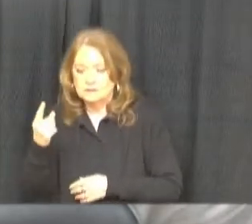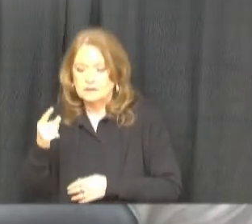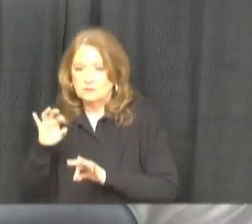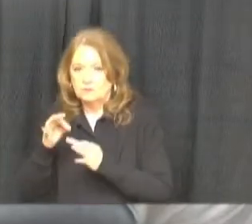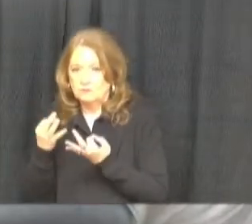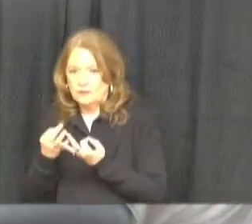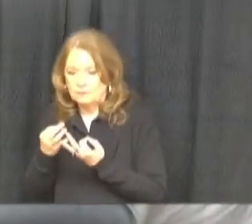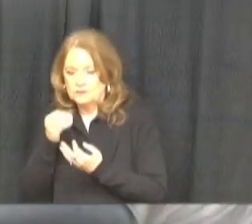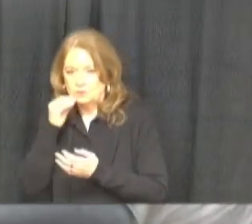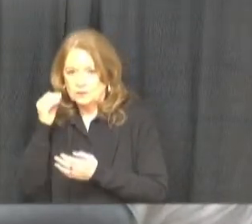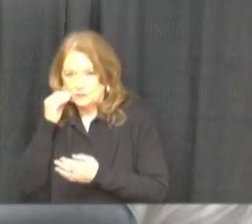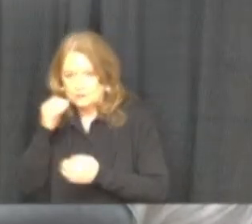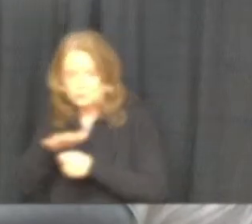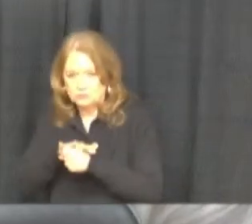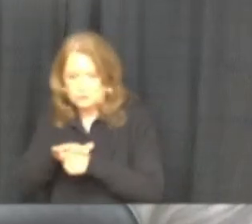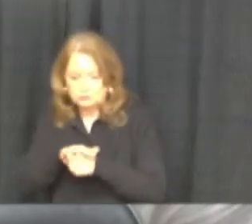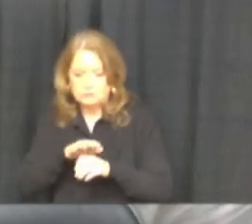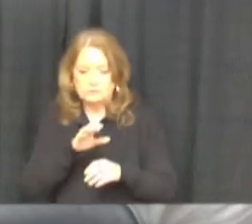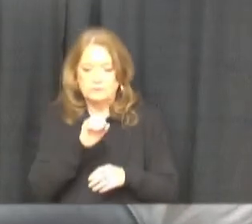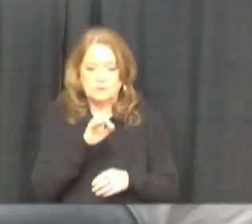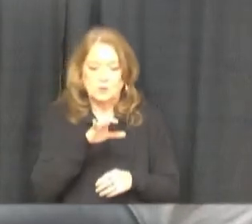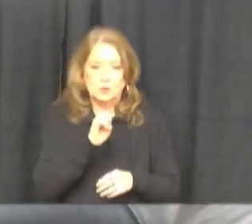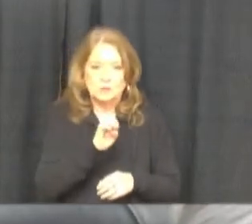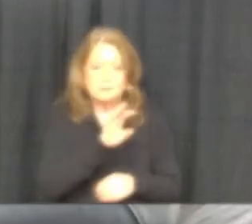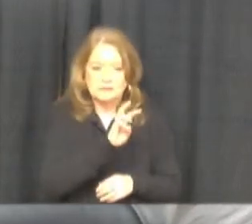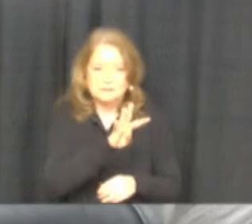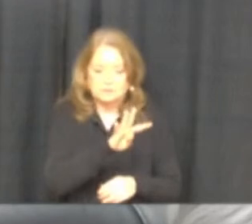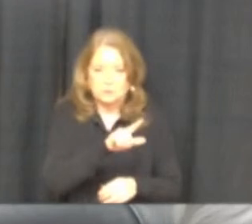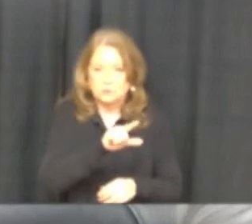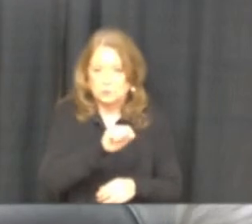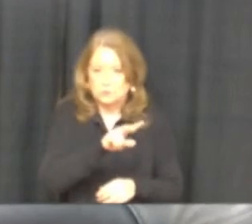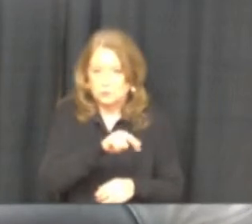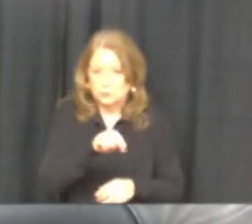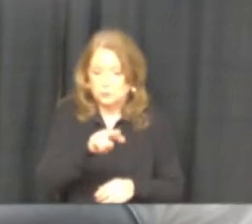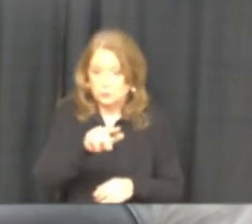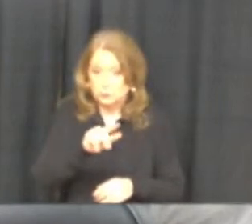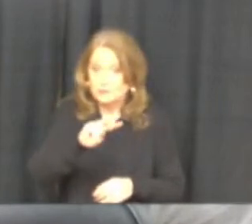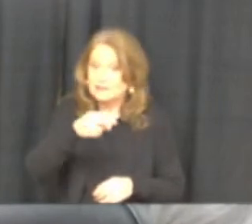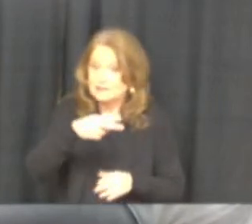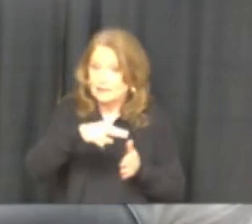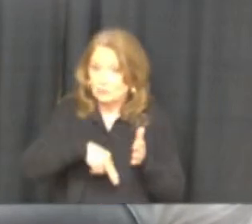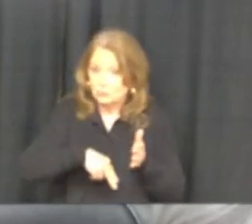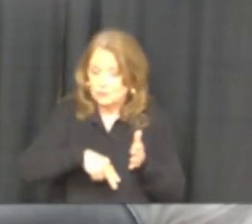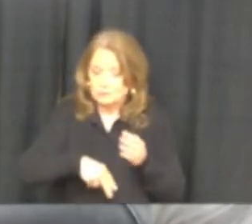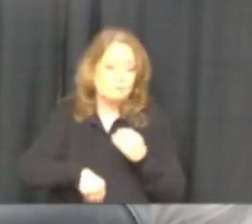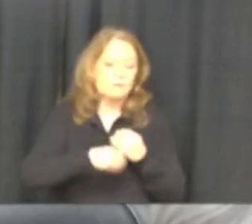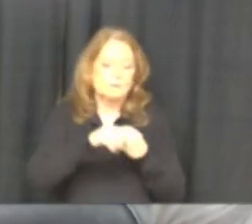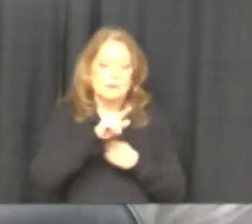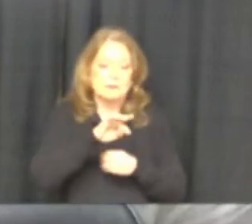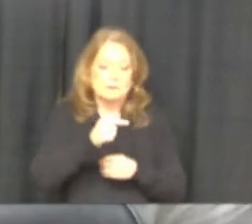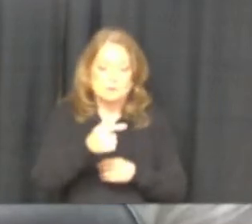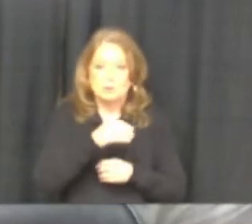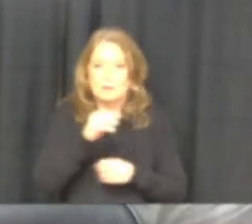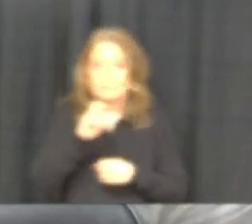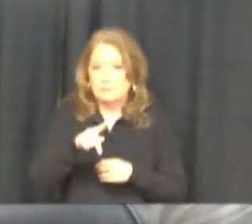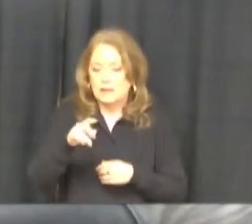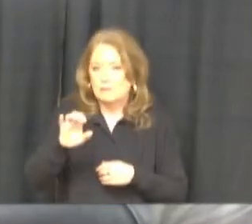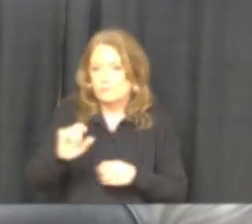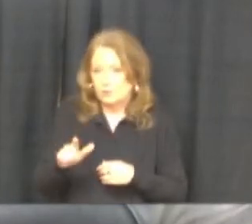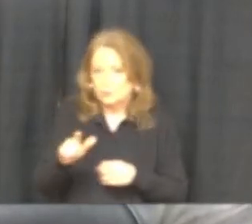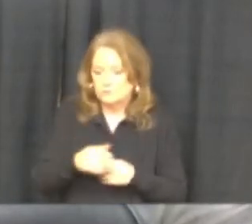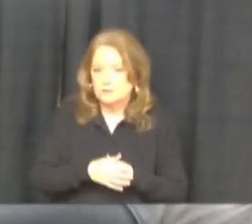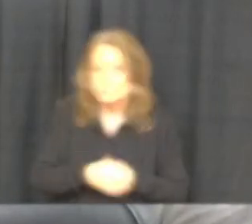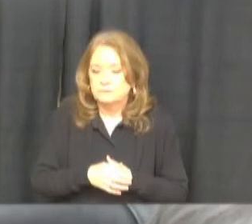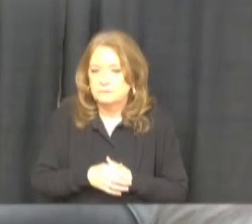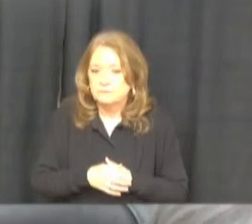District. Ordinance 54, 2022-23, second reading, amending the zoning ordinance and map of the City of